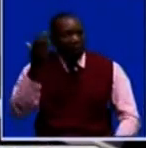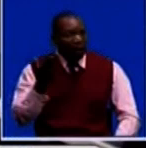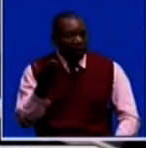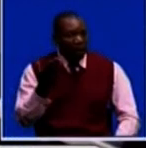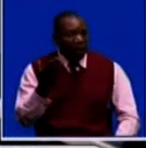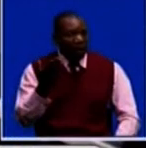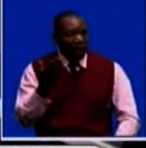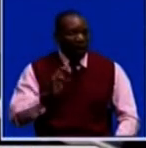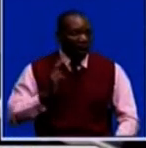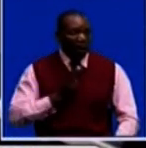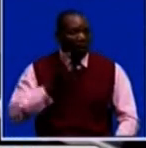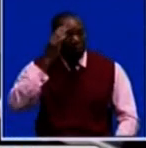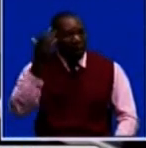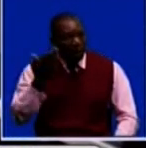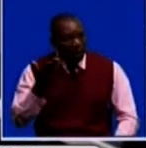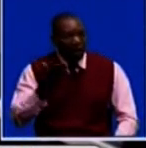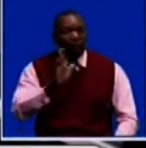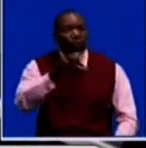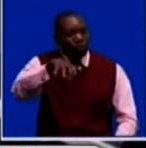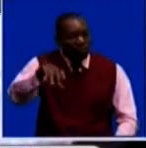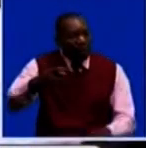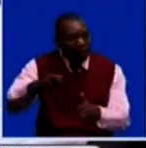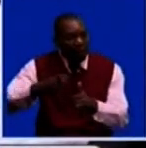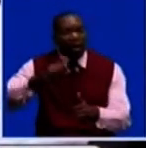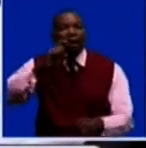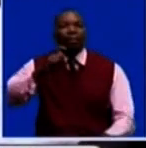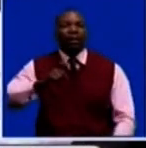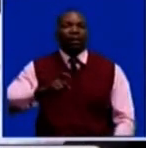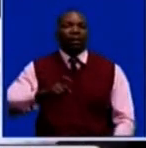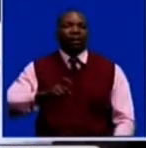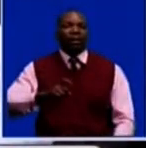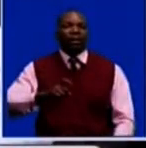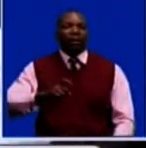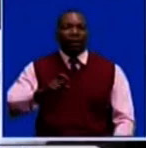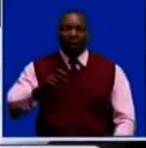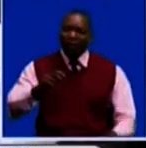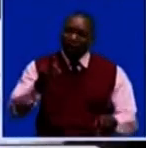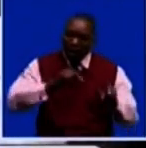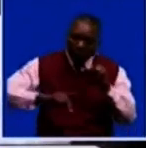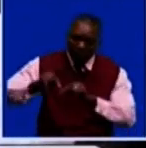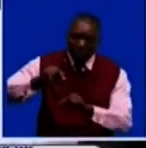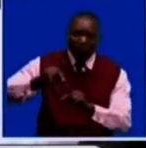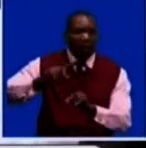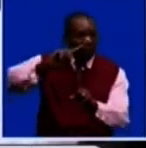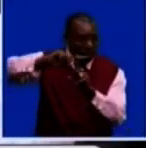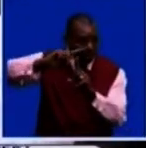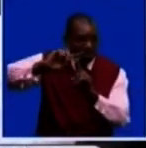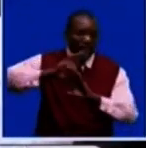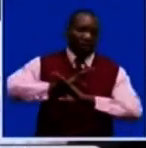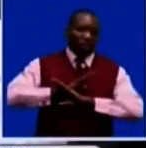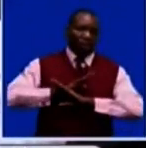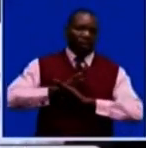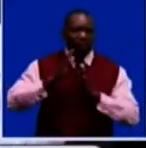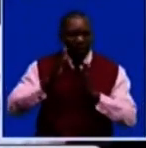their status. Get your kids tested. Network of Zambian People Living with HIV and AIDS,